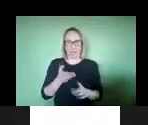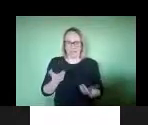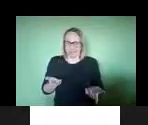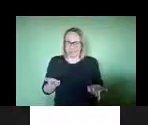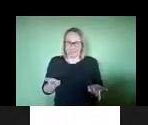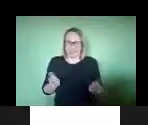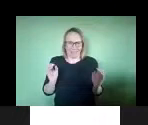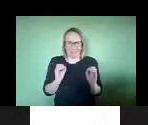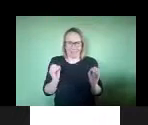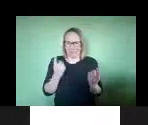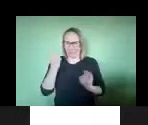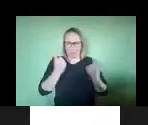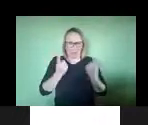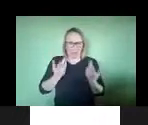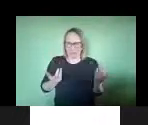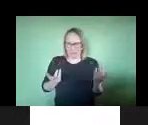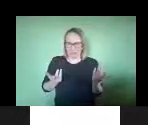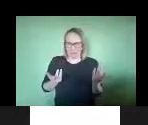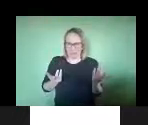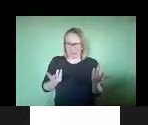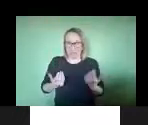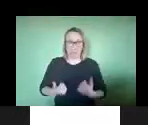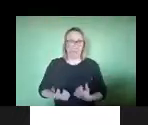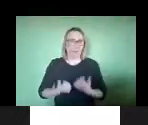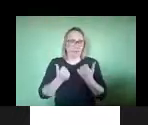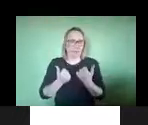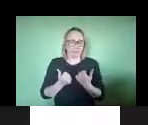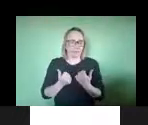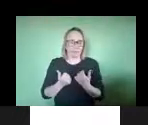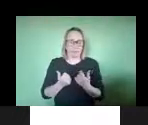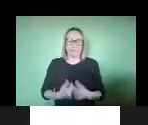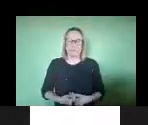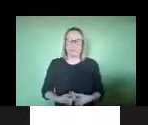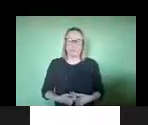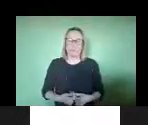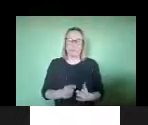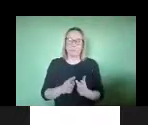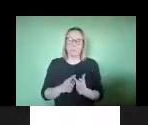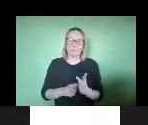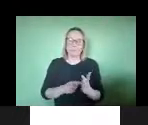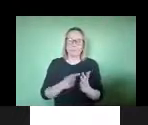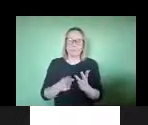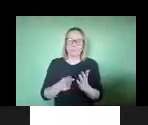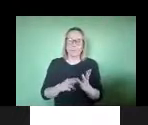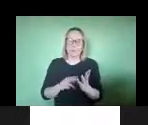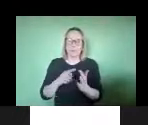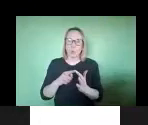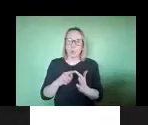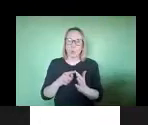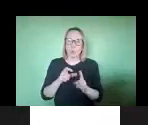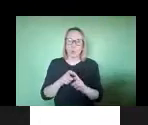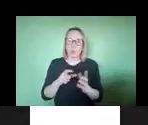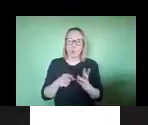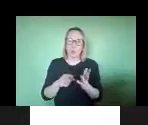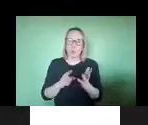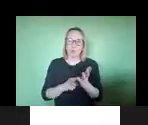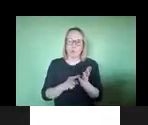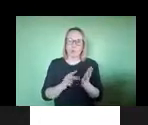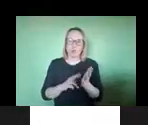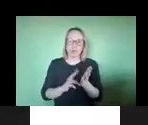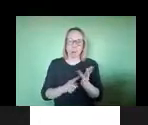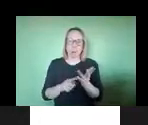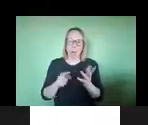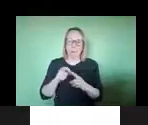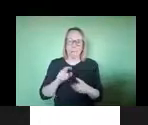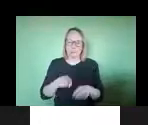there was nothing to worry about, it was great. And June Dunlop, the digital support, she'd made up a how-to guide,